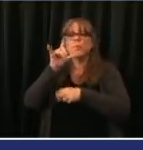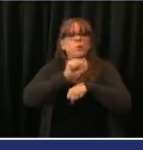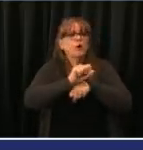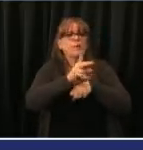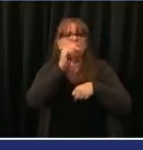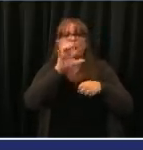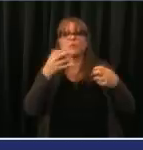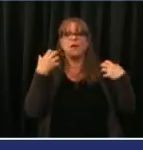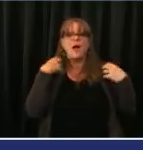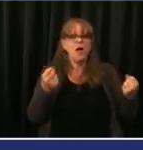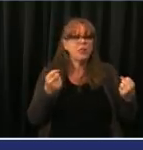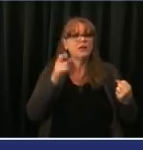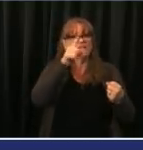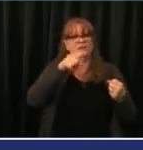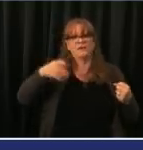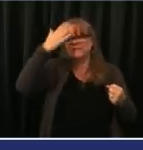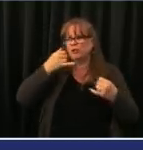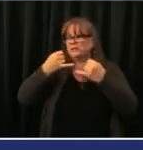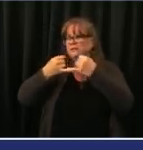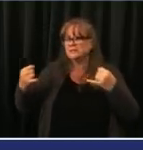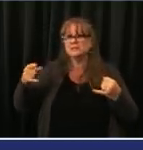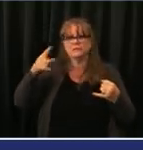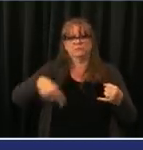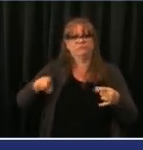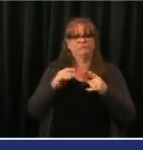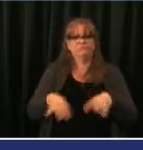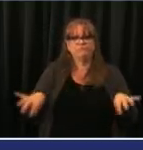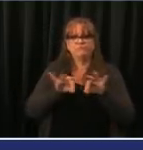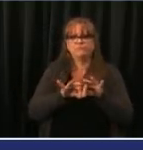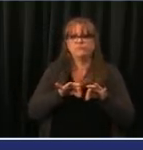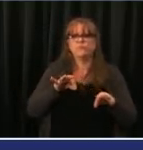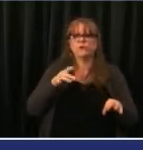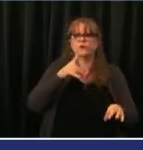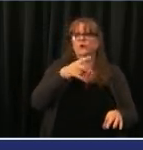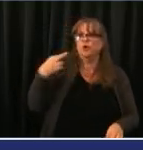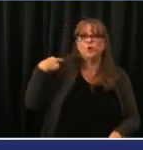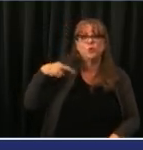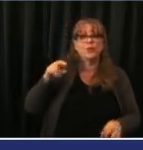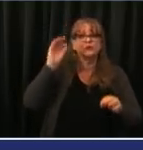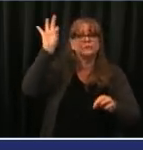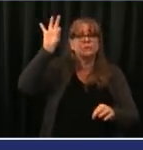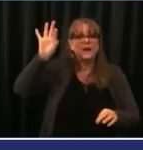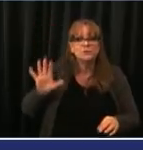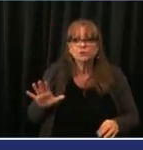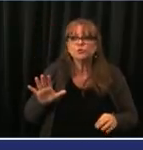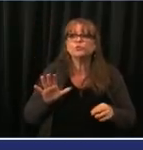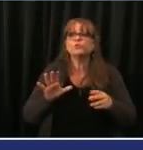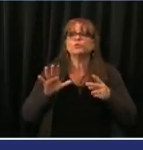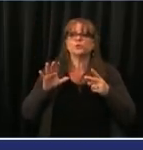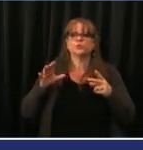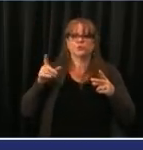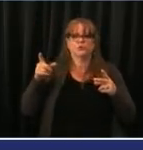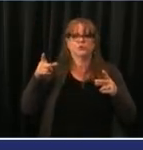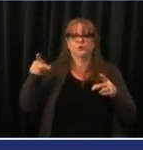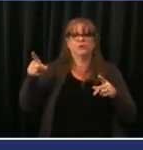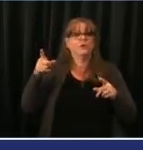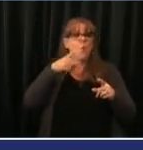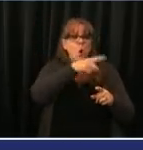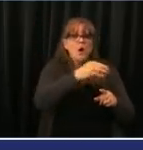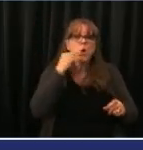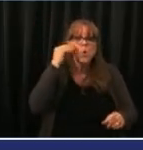services, faith leaders, and direct care providers for Coloradans experiencing homelessness. Also looking at people who